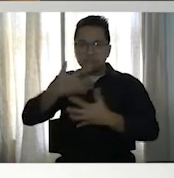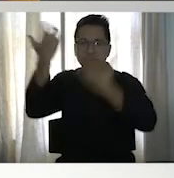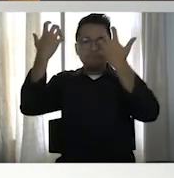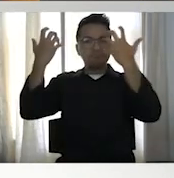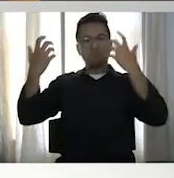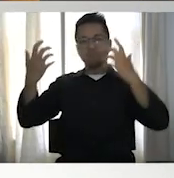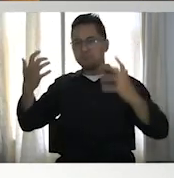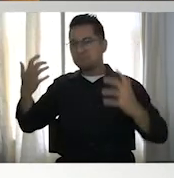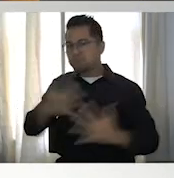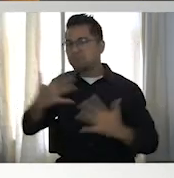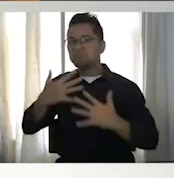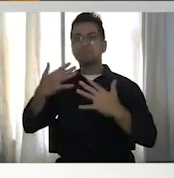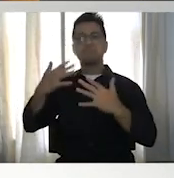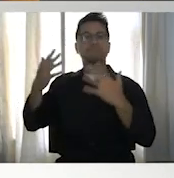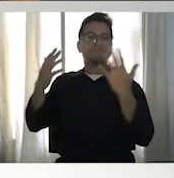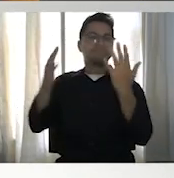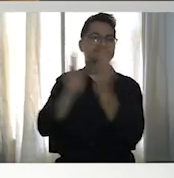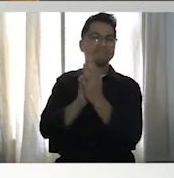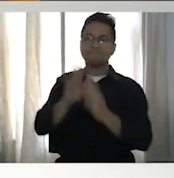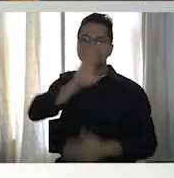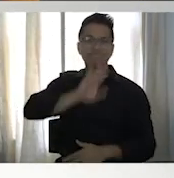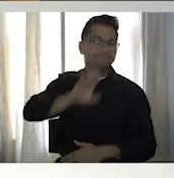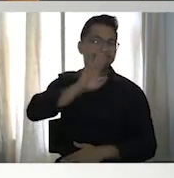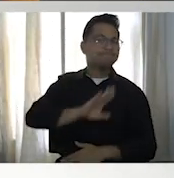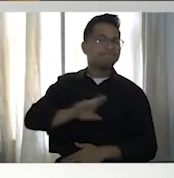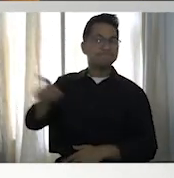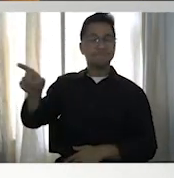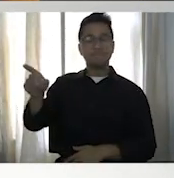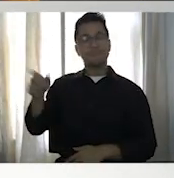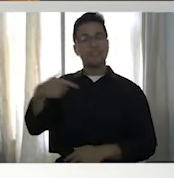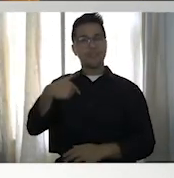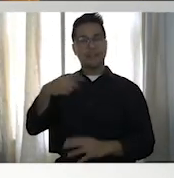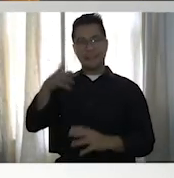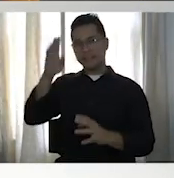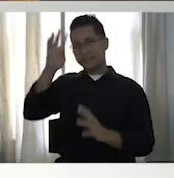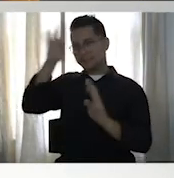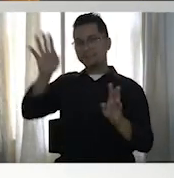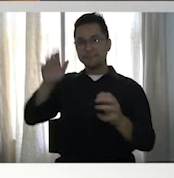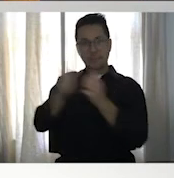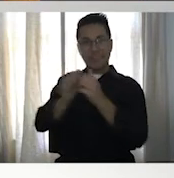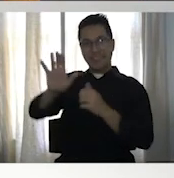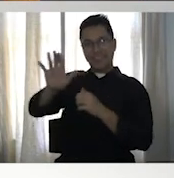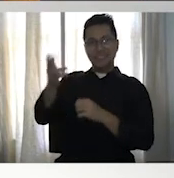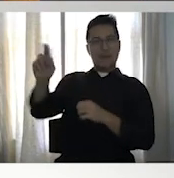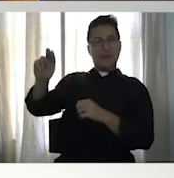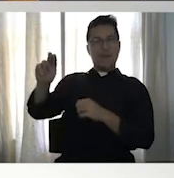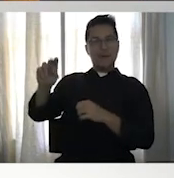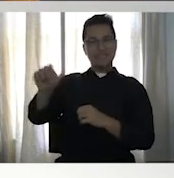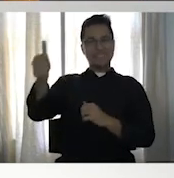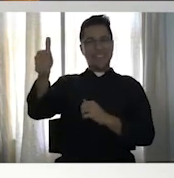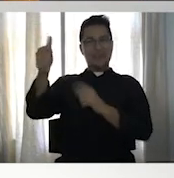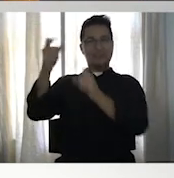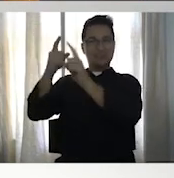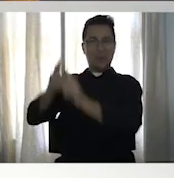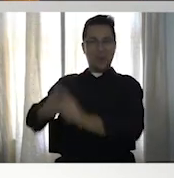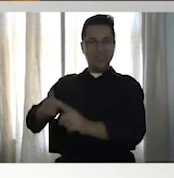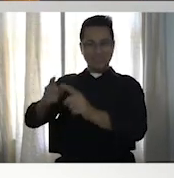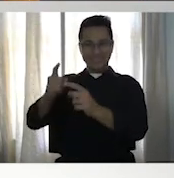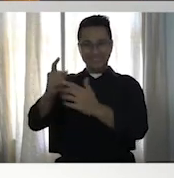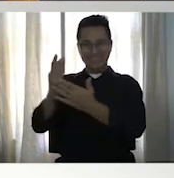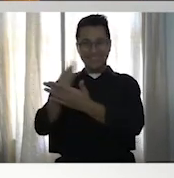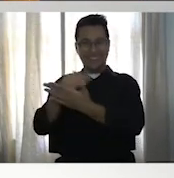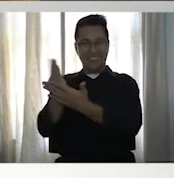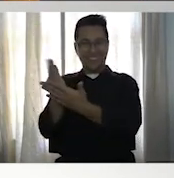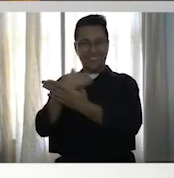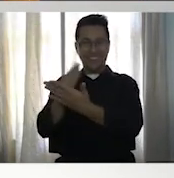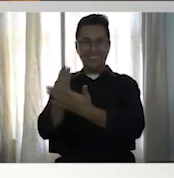terrified, extremely frustrated. So he came up with his own 10-point scale. Okay,